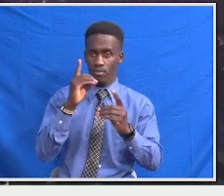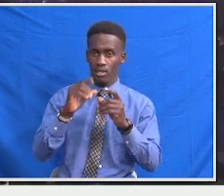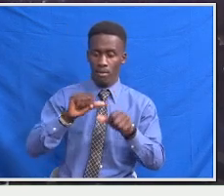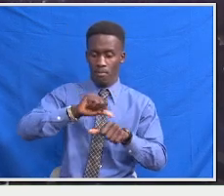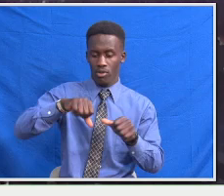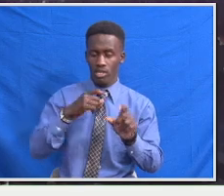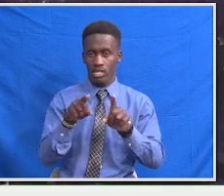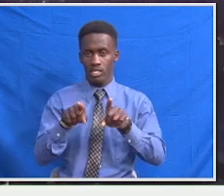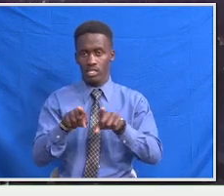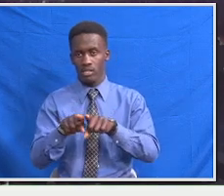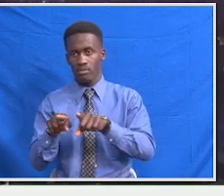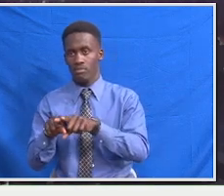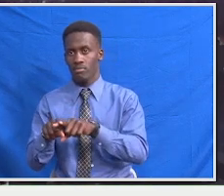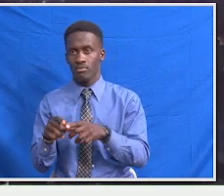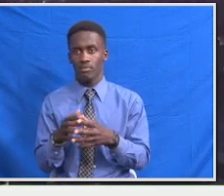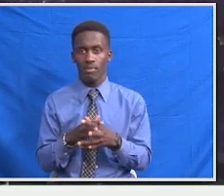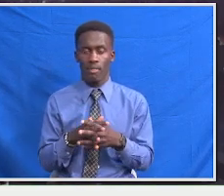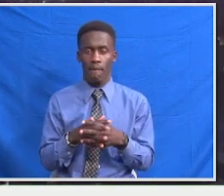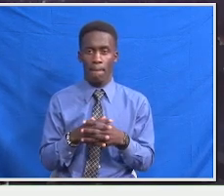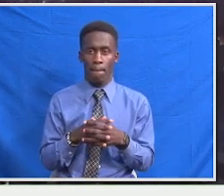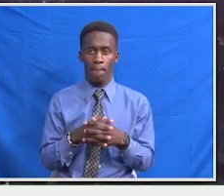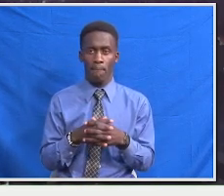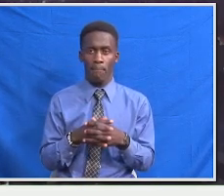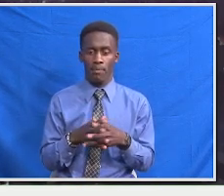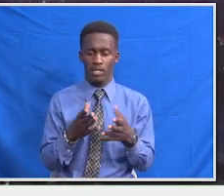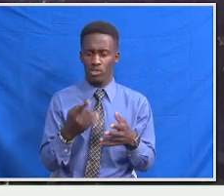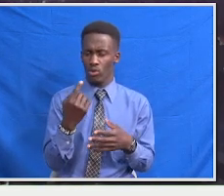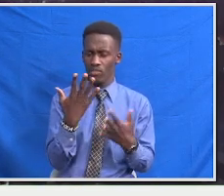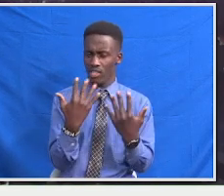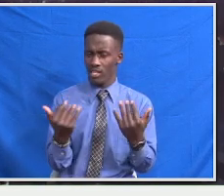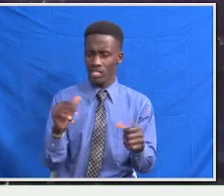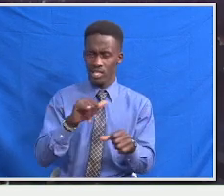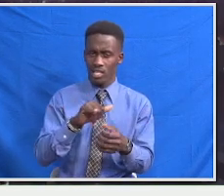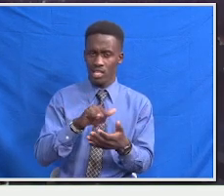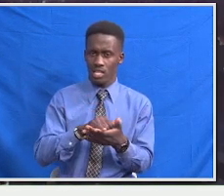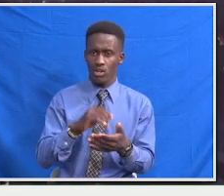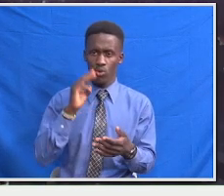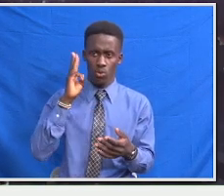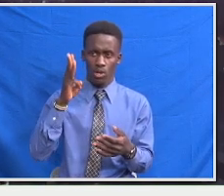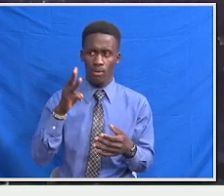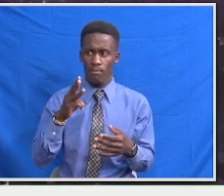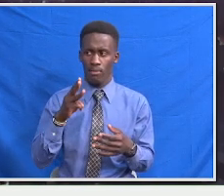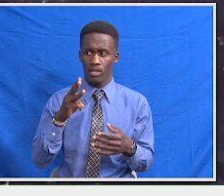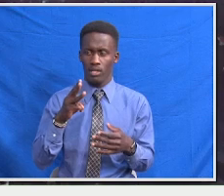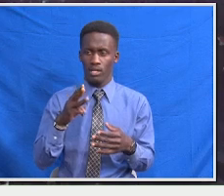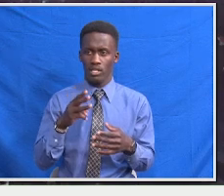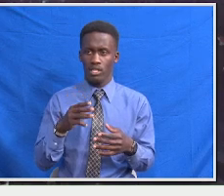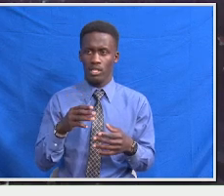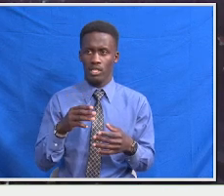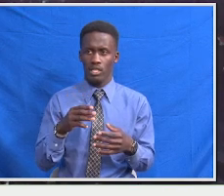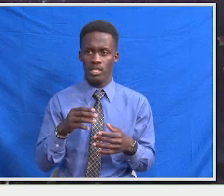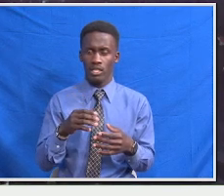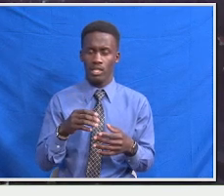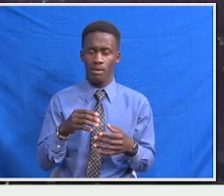of constitutionality. And this is just one of the things that actually will be playing center, or rather taking center